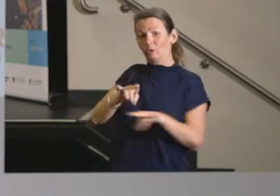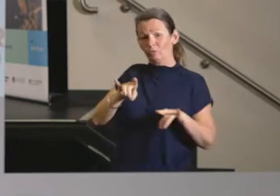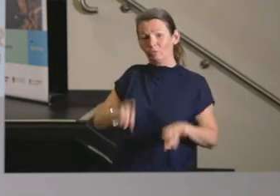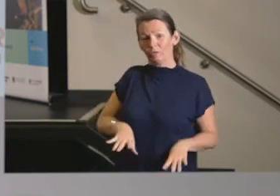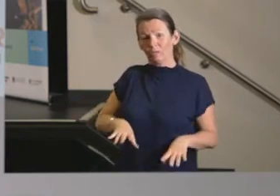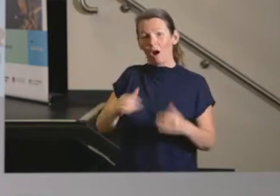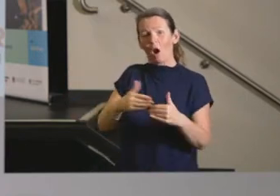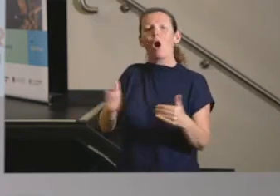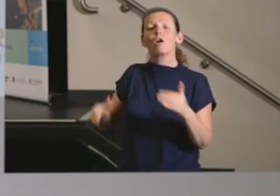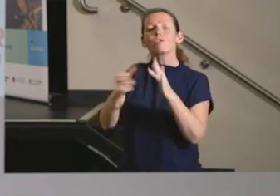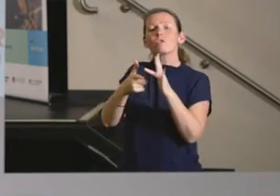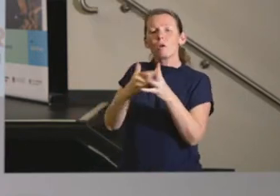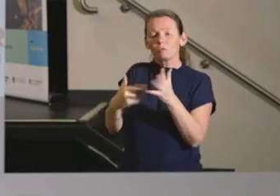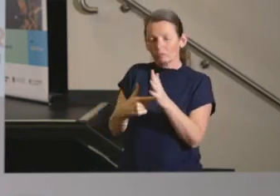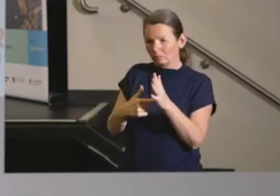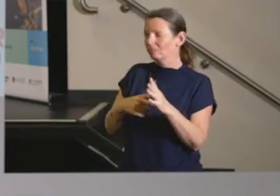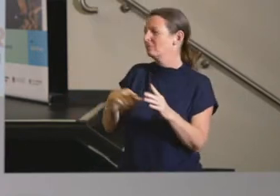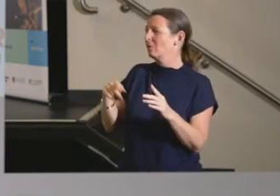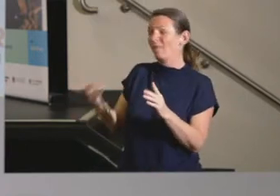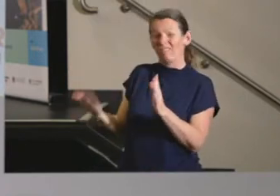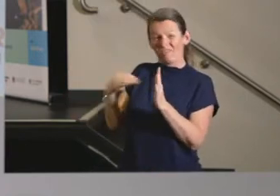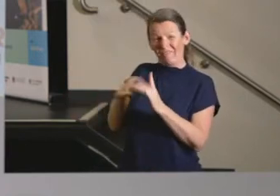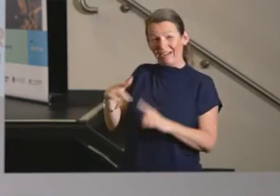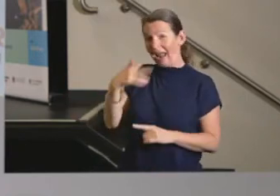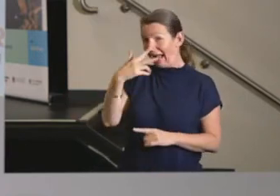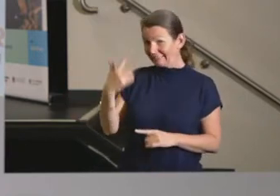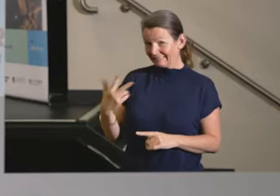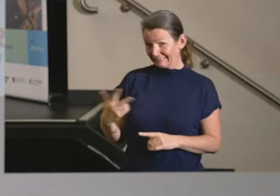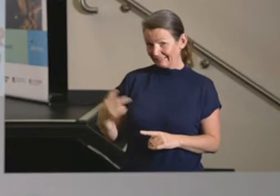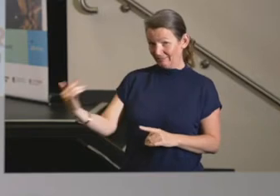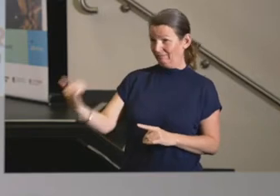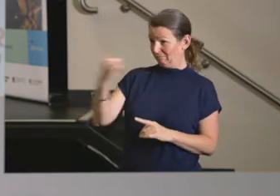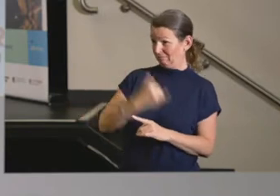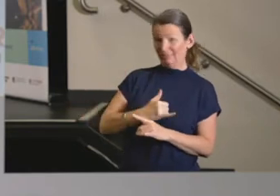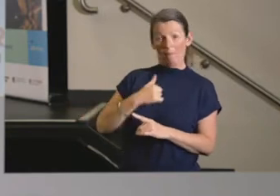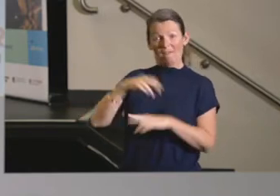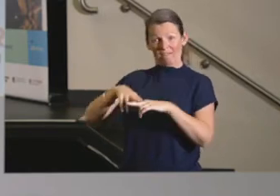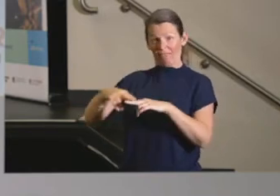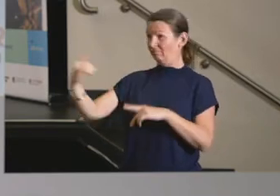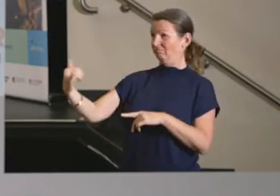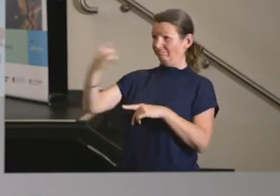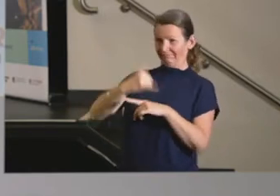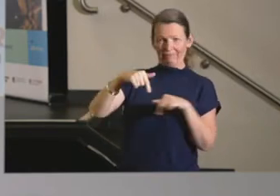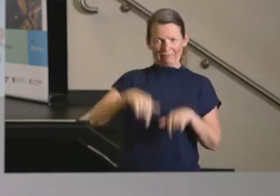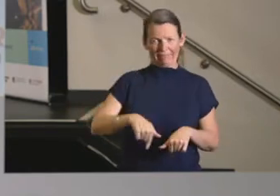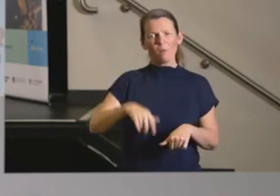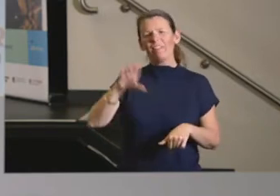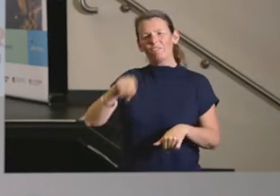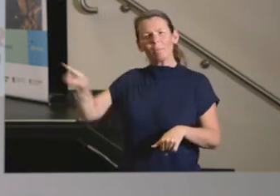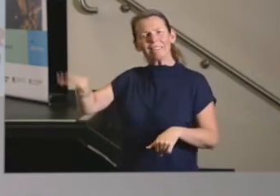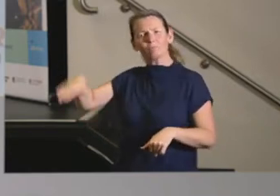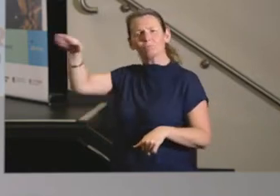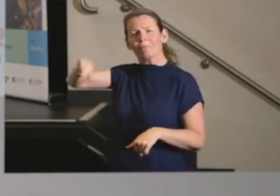And I've seen the world. And as a young person and reflecting, sometimes I get